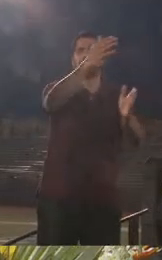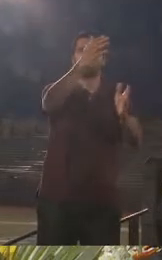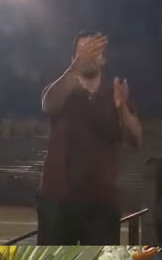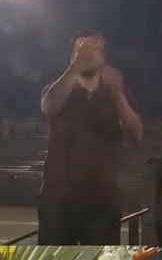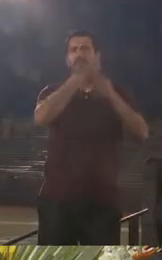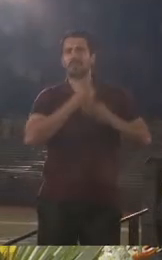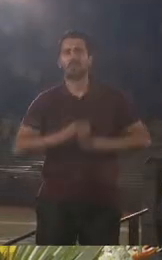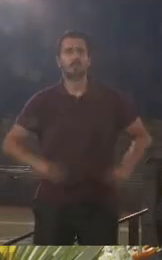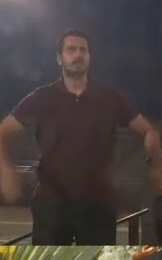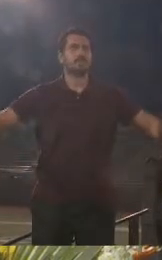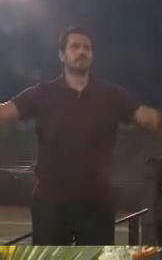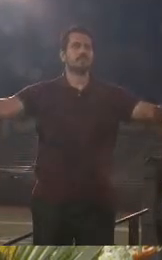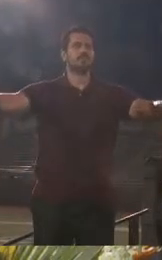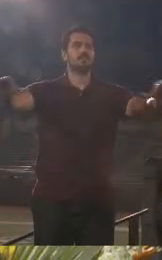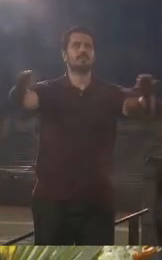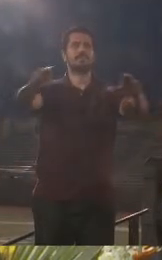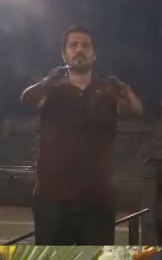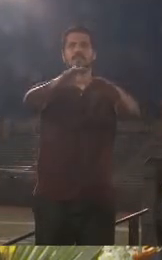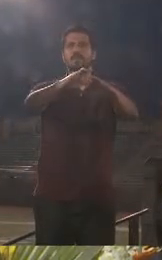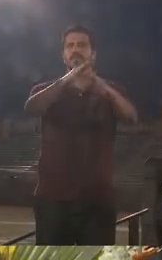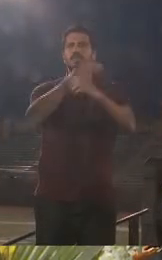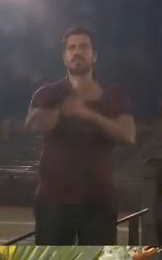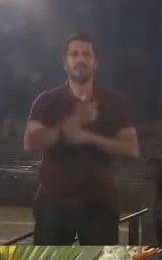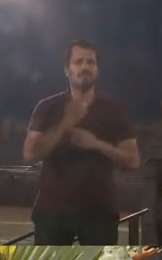wave o'er the